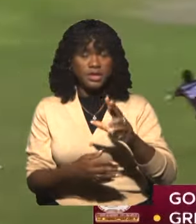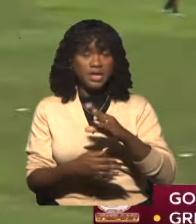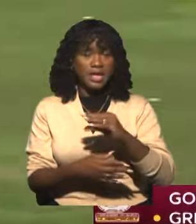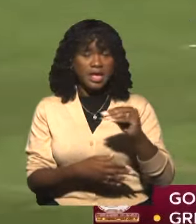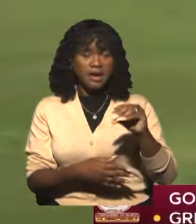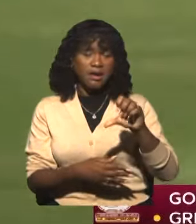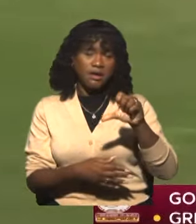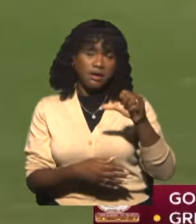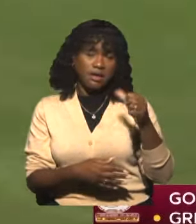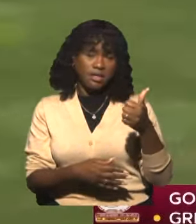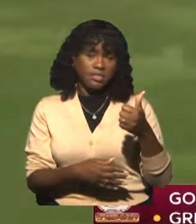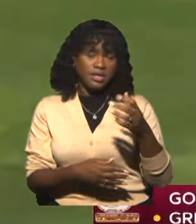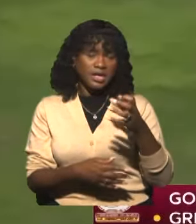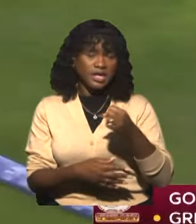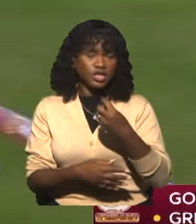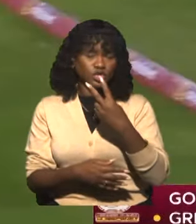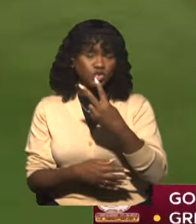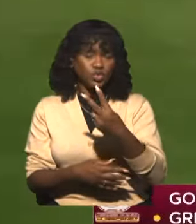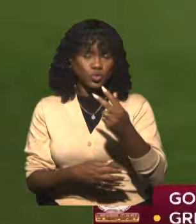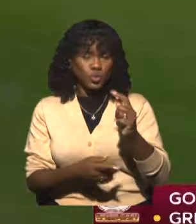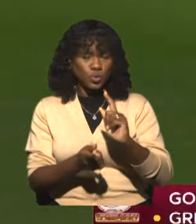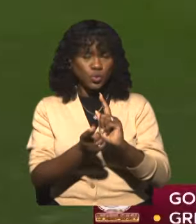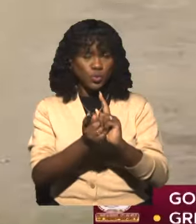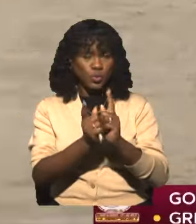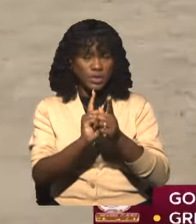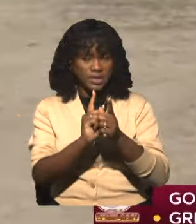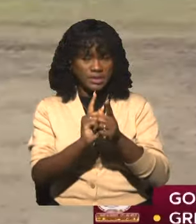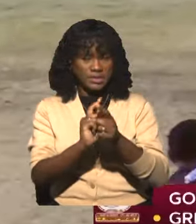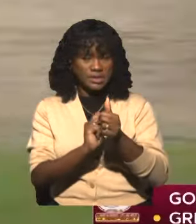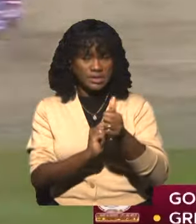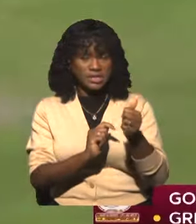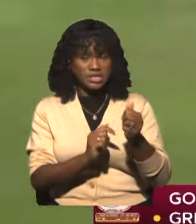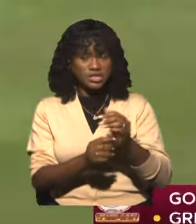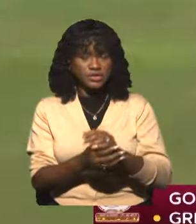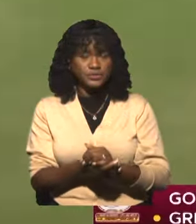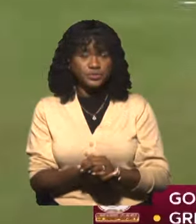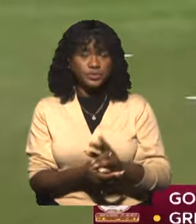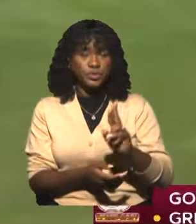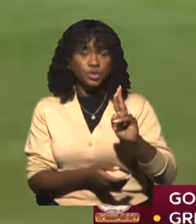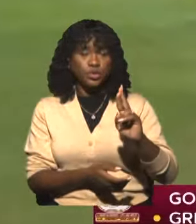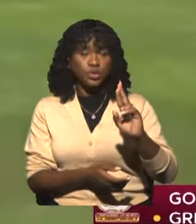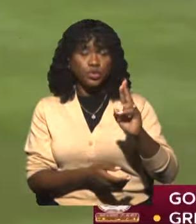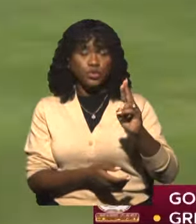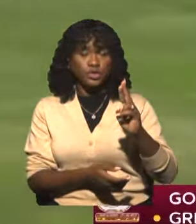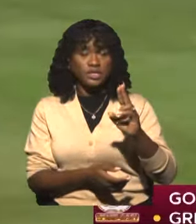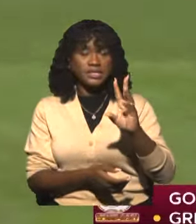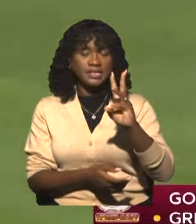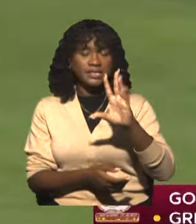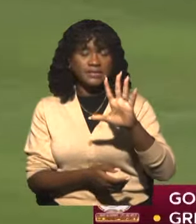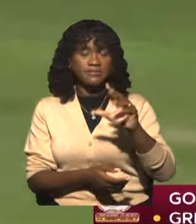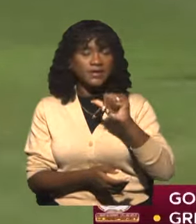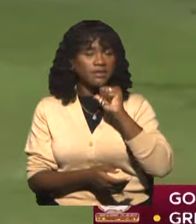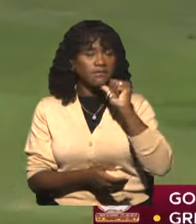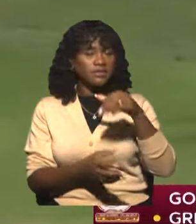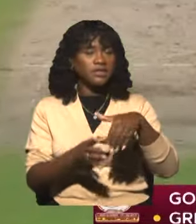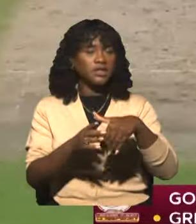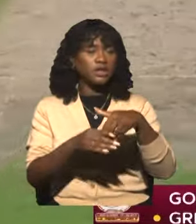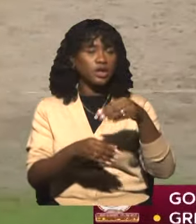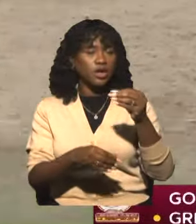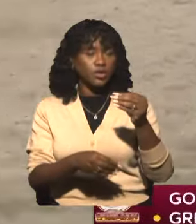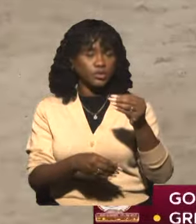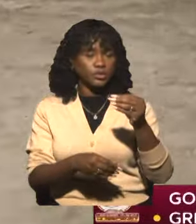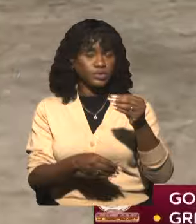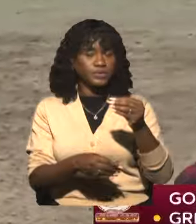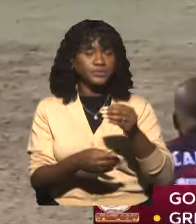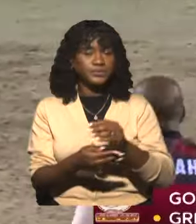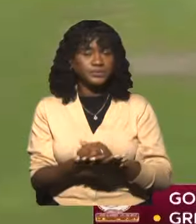Jamel Warrican took 2 wickets each. Demetrius Richards with 65 not out was enough to take the Pride to